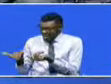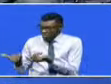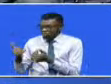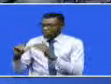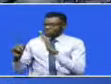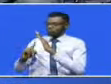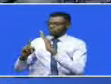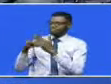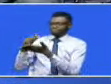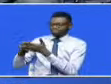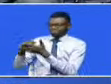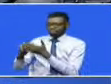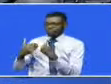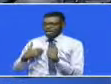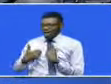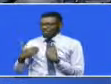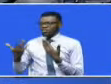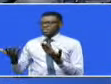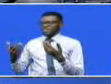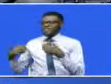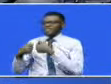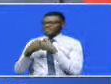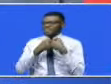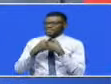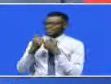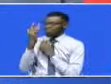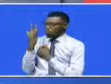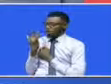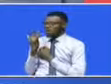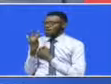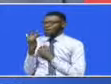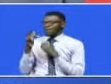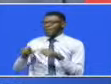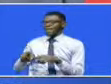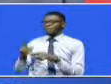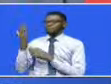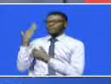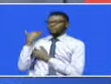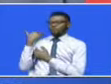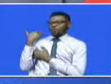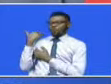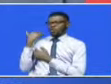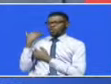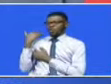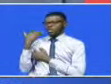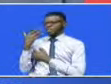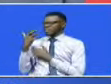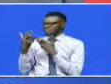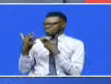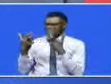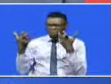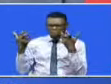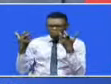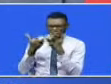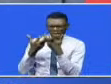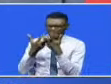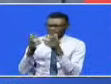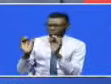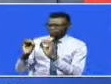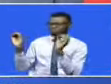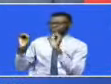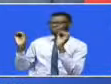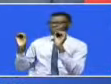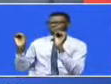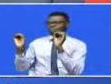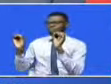for Finance is facing is because there was a mismatch, a very serious mismatch,